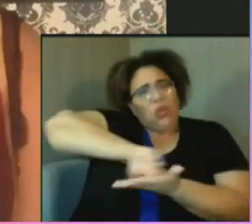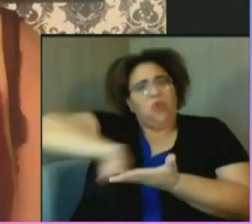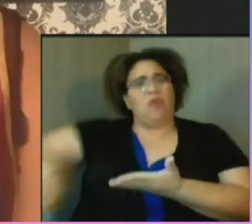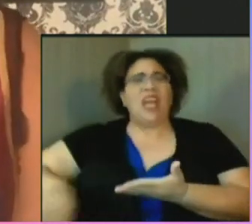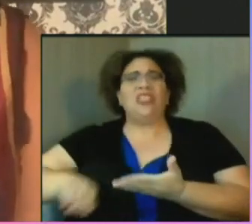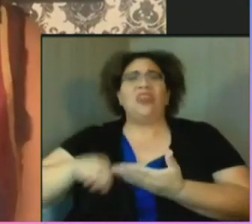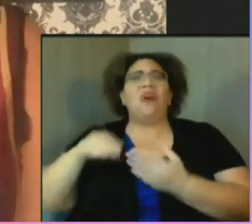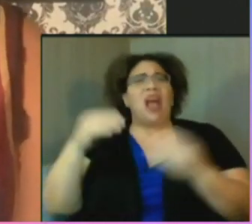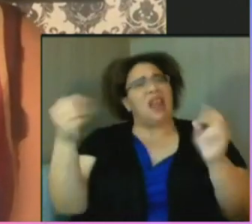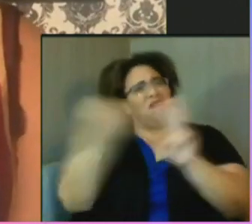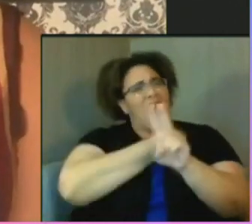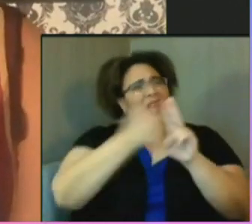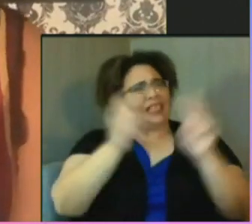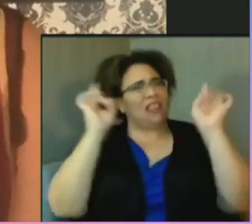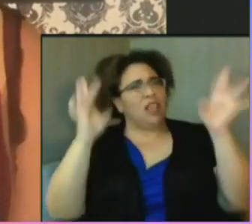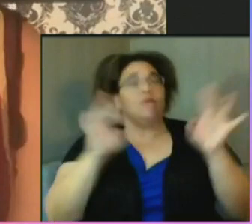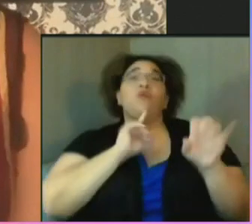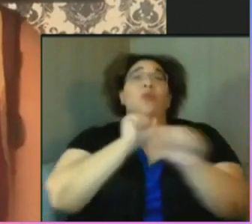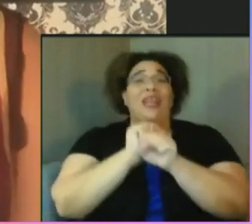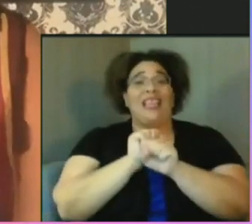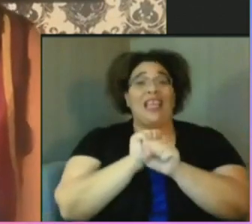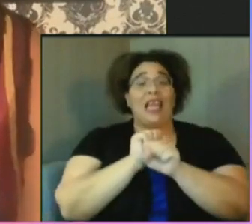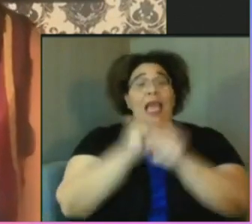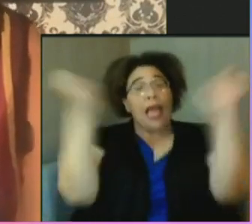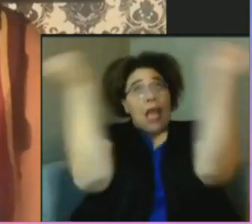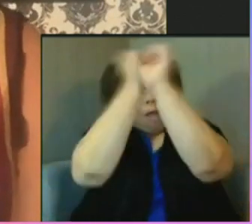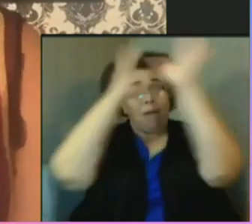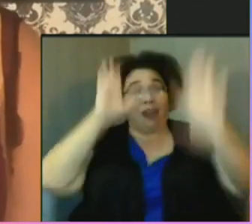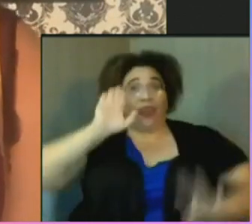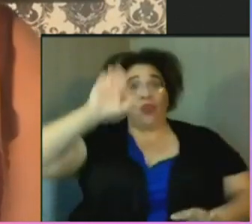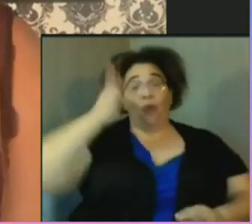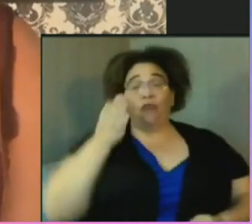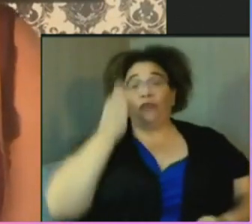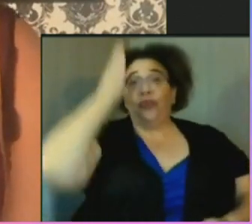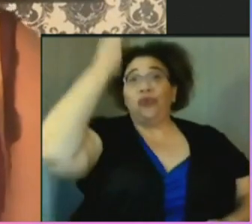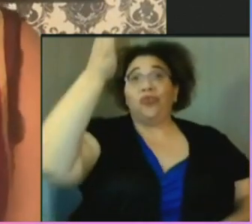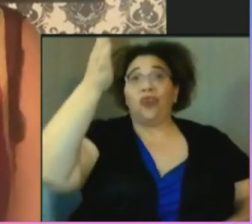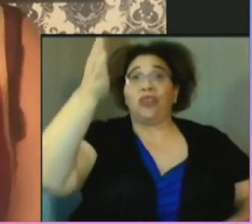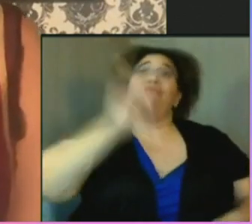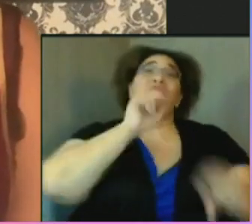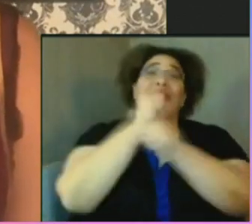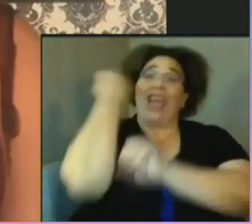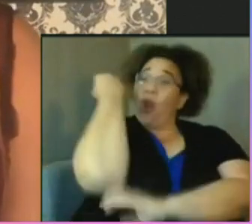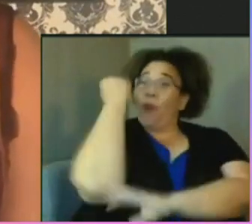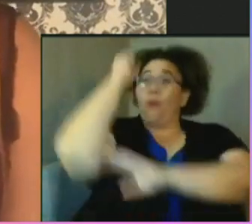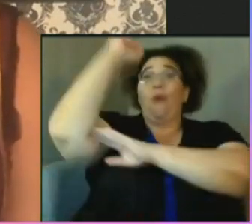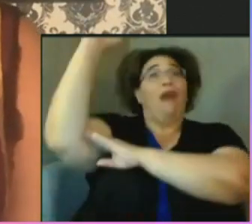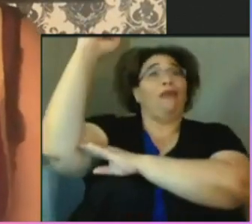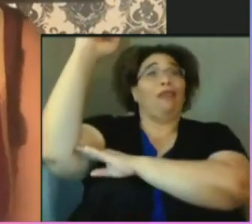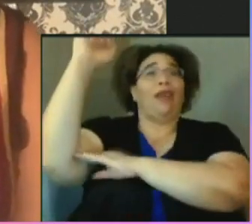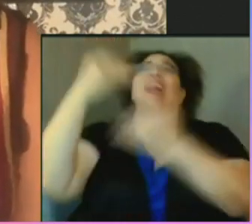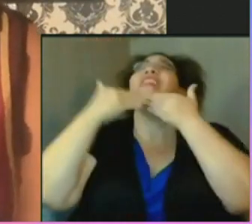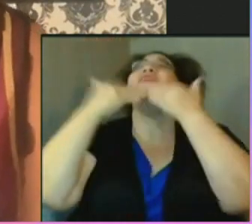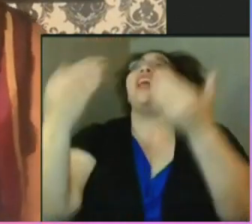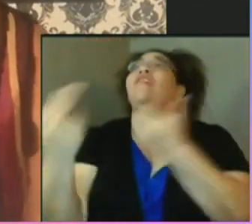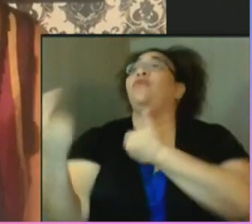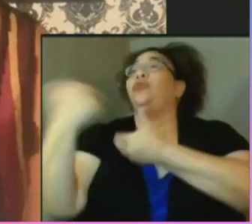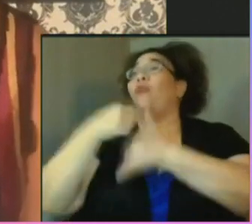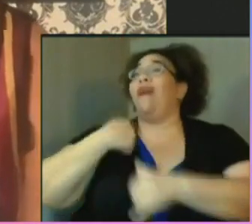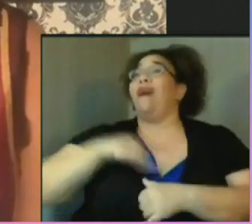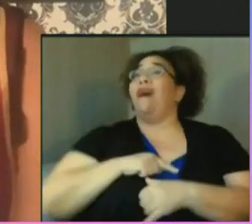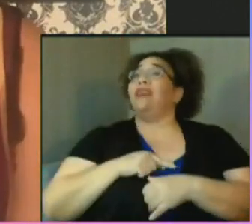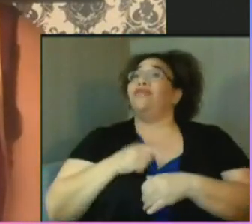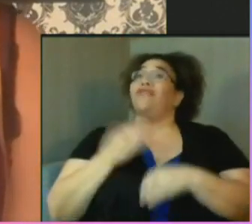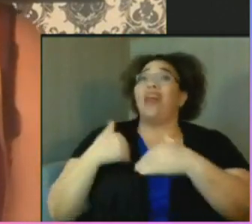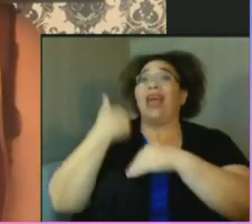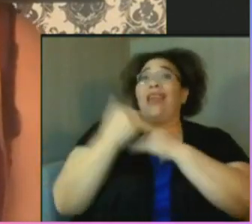a radical act. So thank you for being radical with me over the last hour. I wish you a terrific week. Please